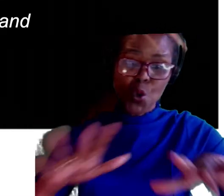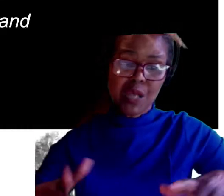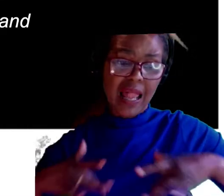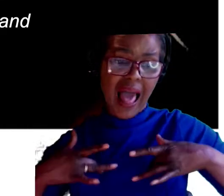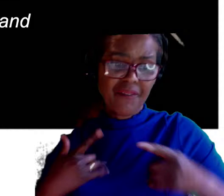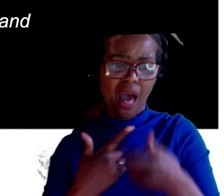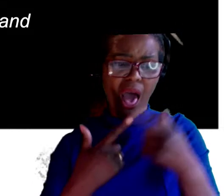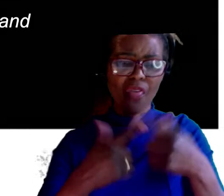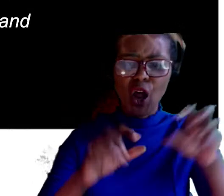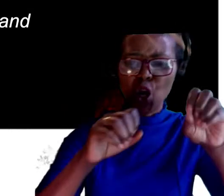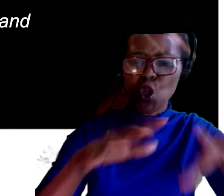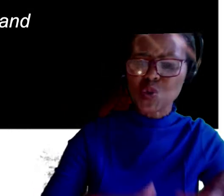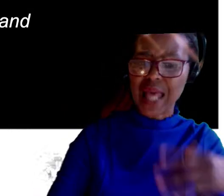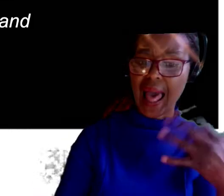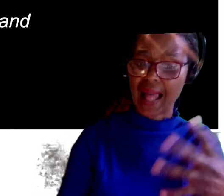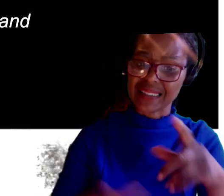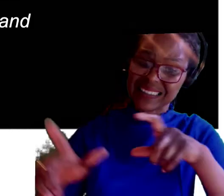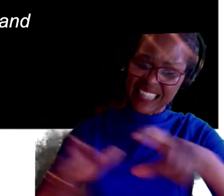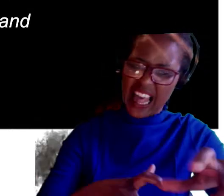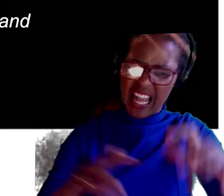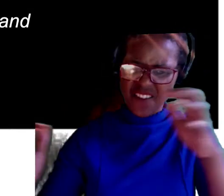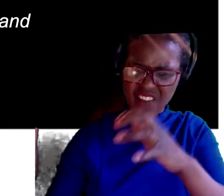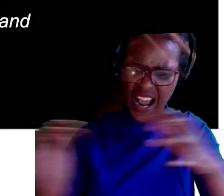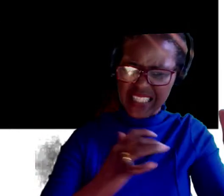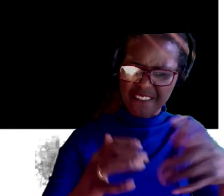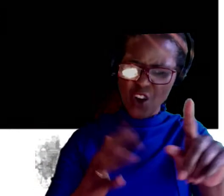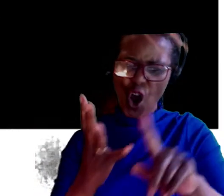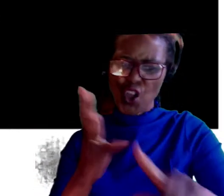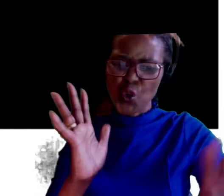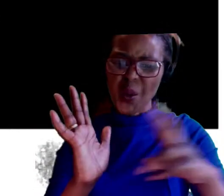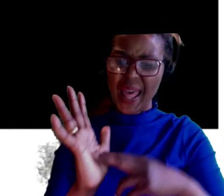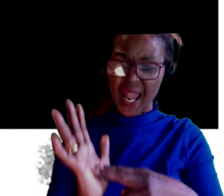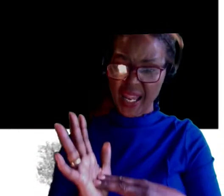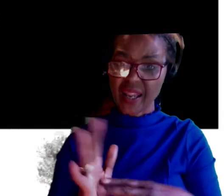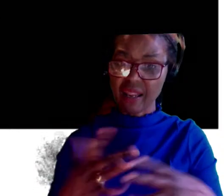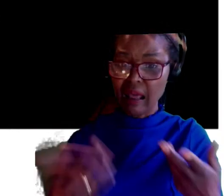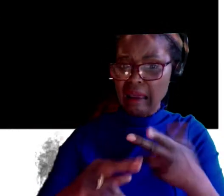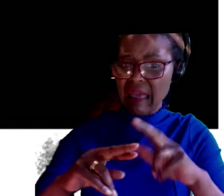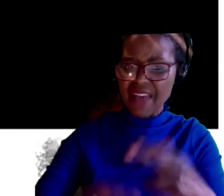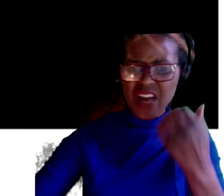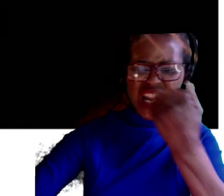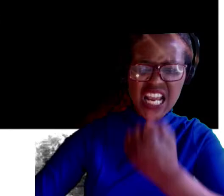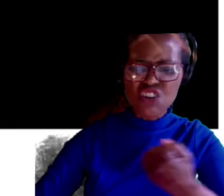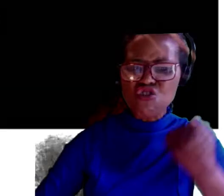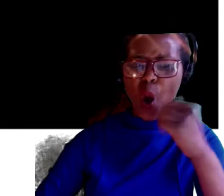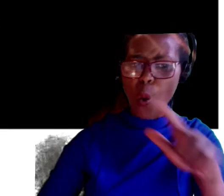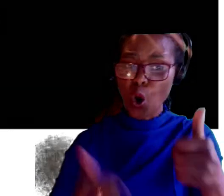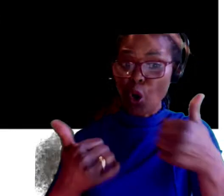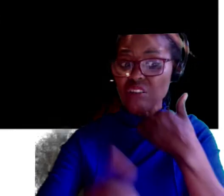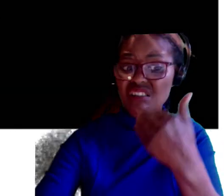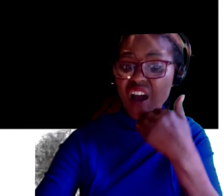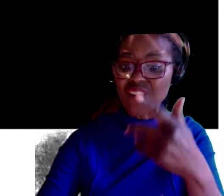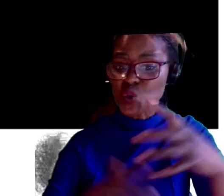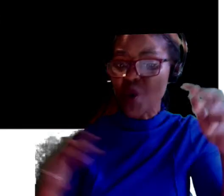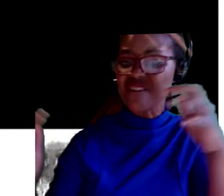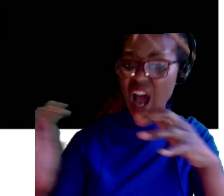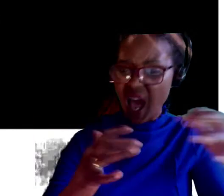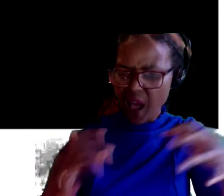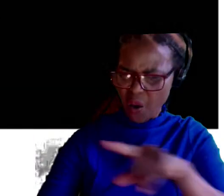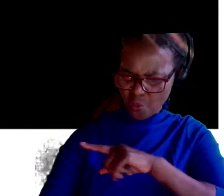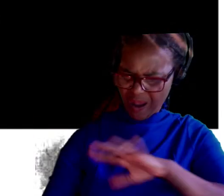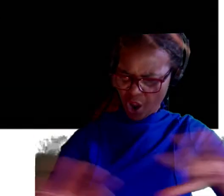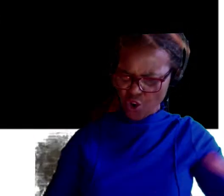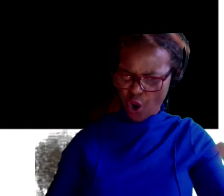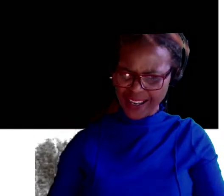Still is fighting for the United Nations. If the Negroes was good enough to fight, why can't we get a little